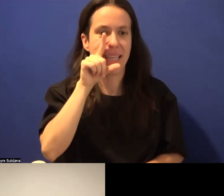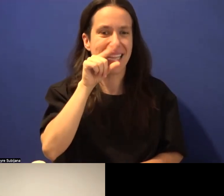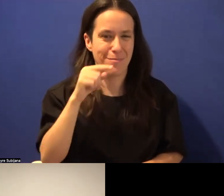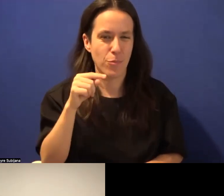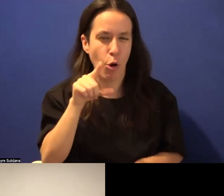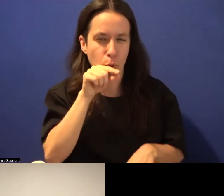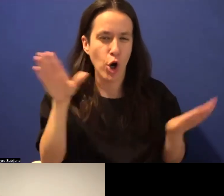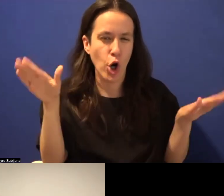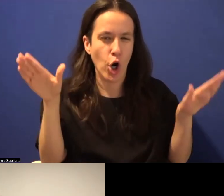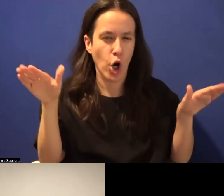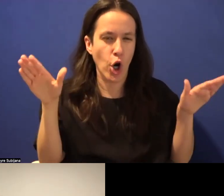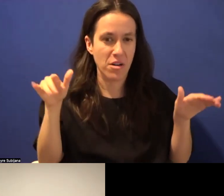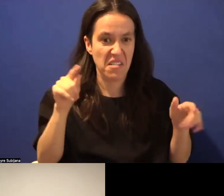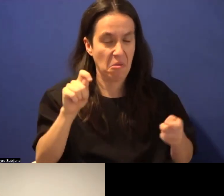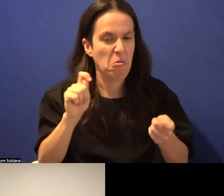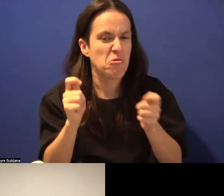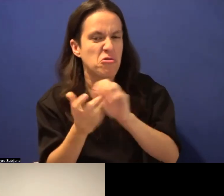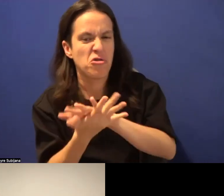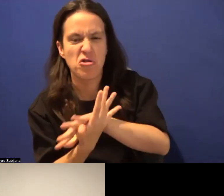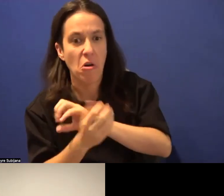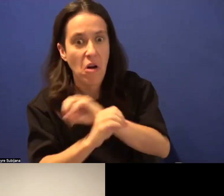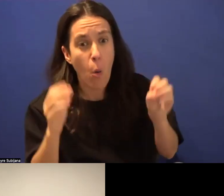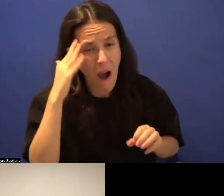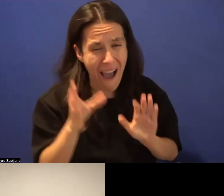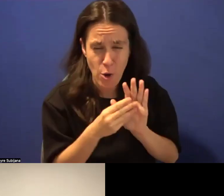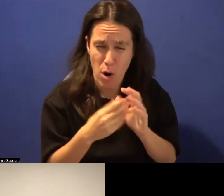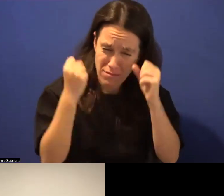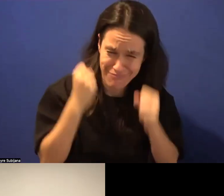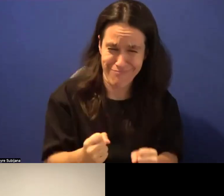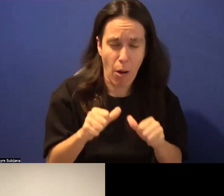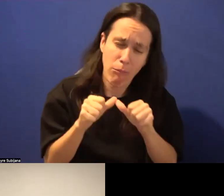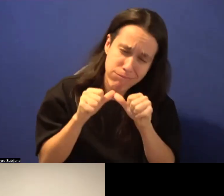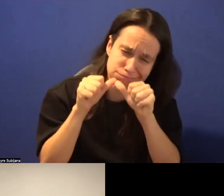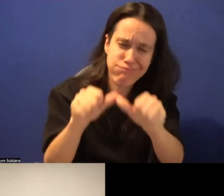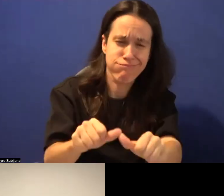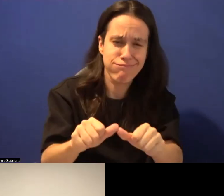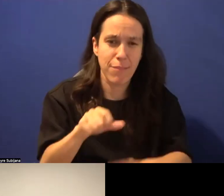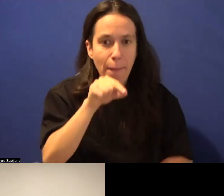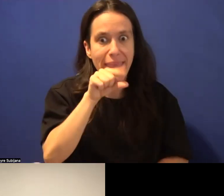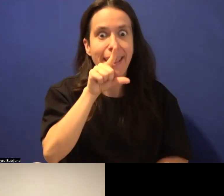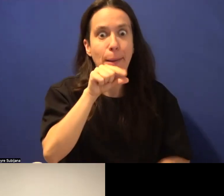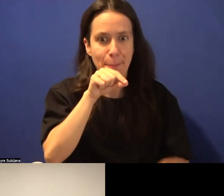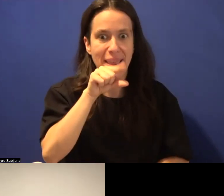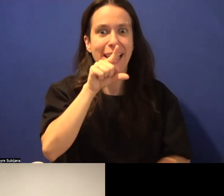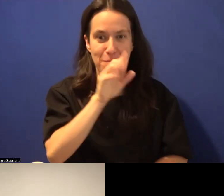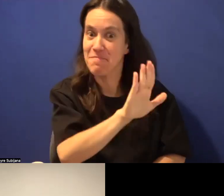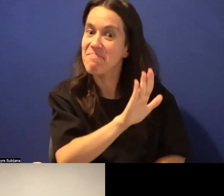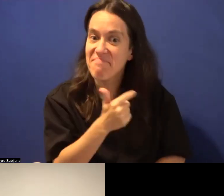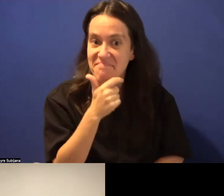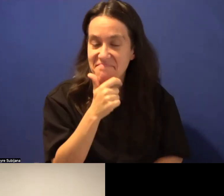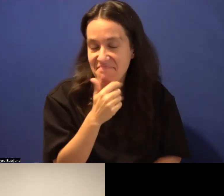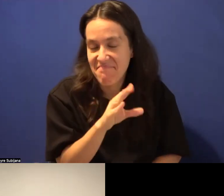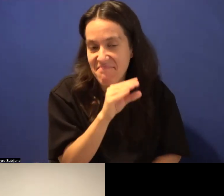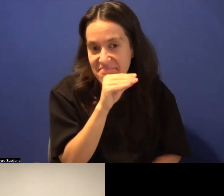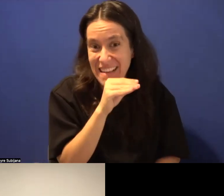it's so iconic. And so it resisted it. So there may be pushes and pulls. There may be a certain amount of iconicity that